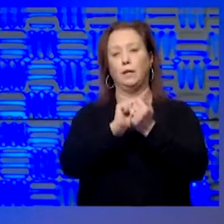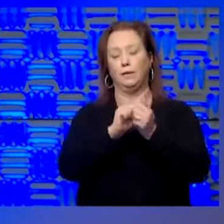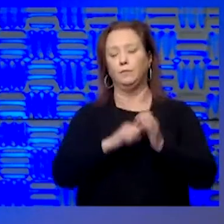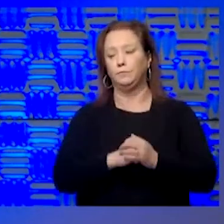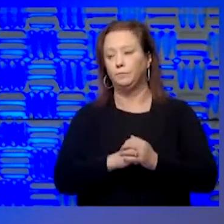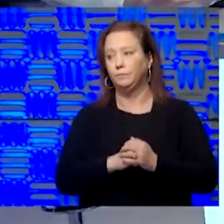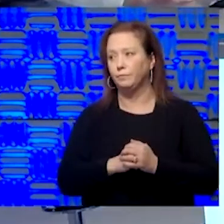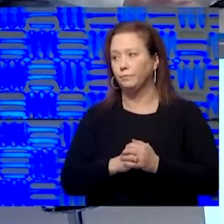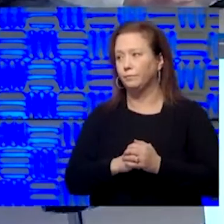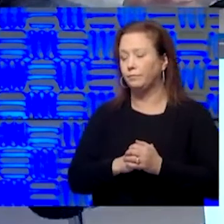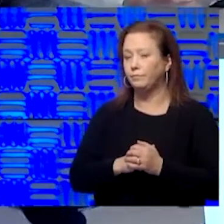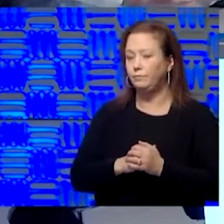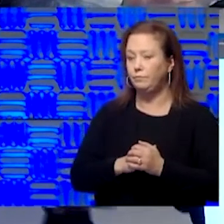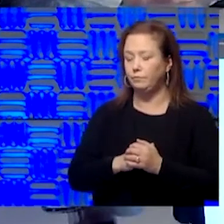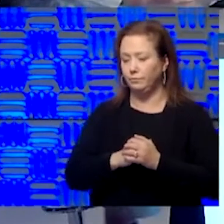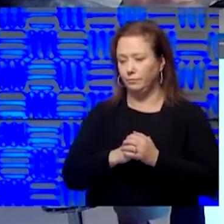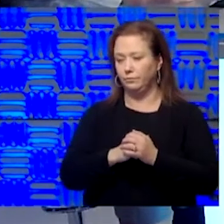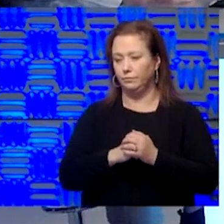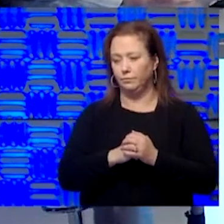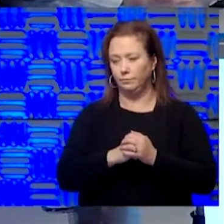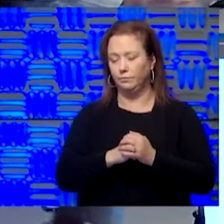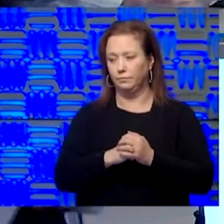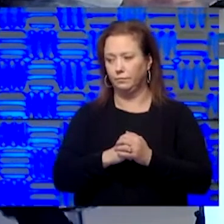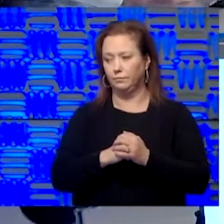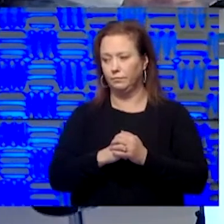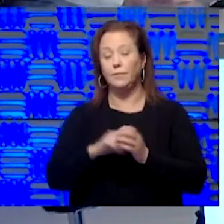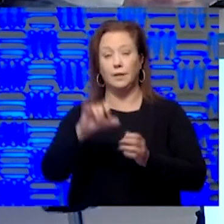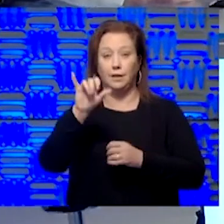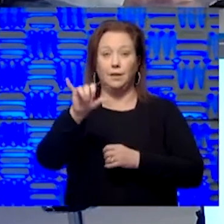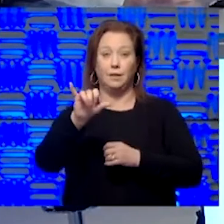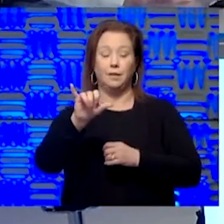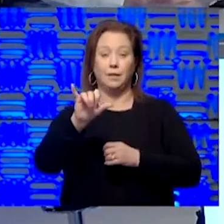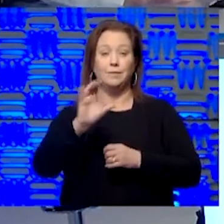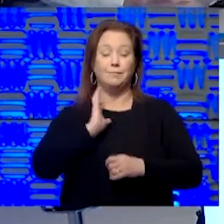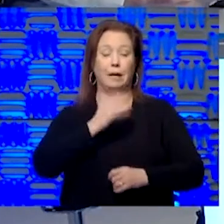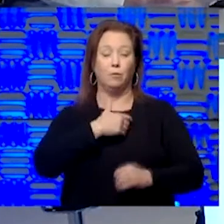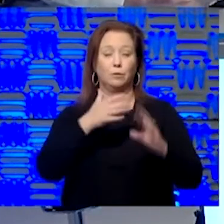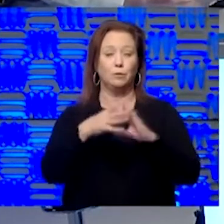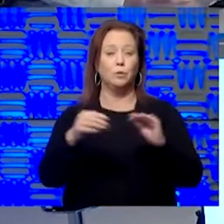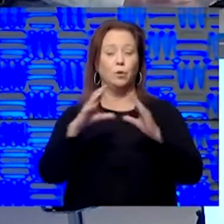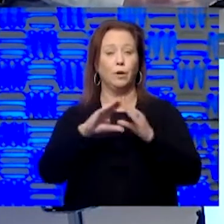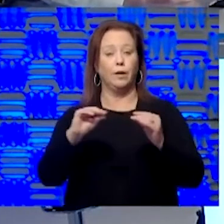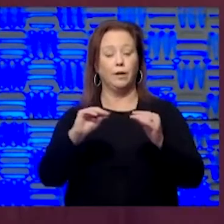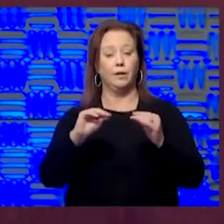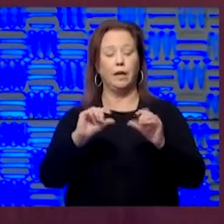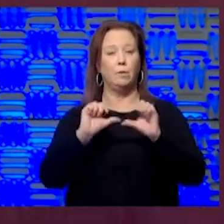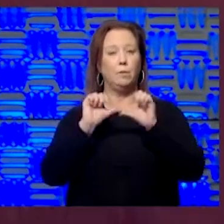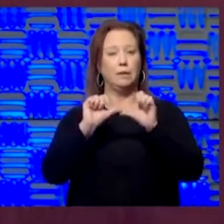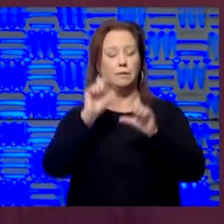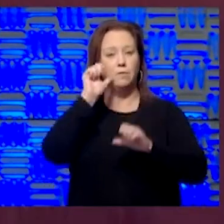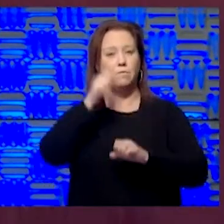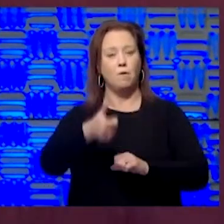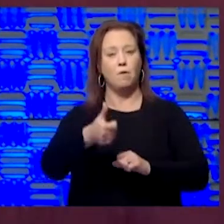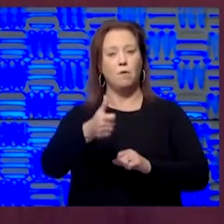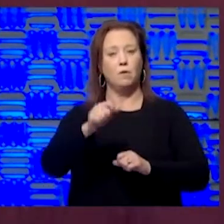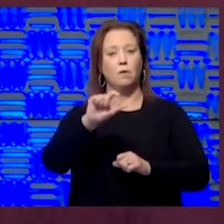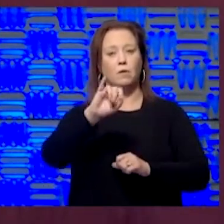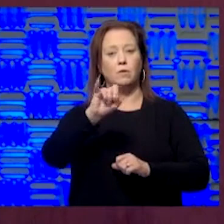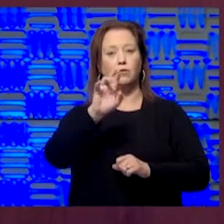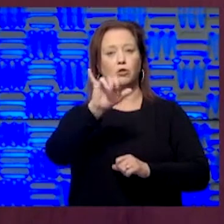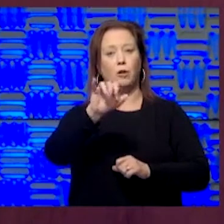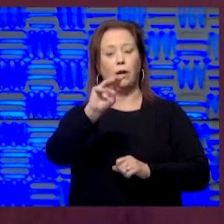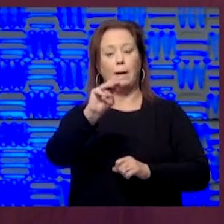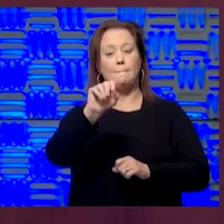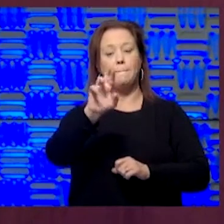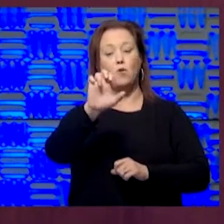those practices. I think that that is our story, and Our story will continue tomorrow with Jerry